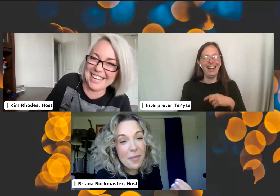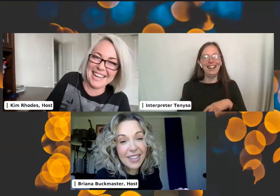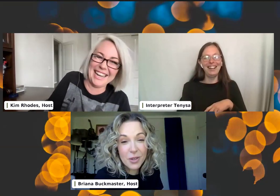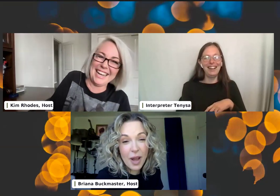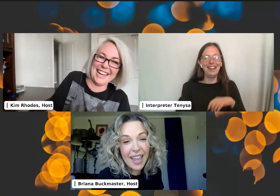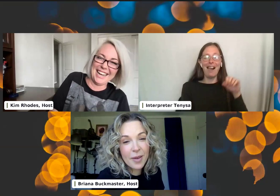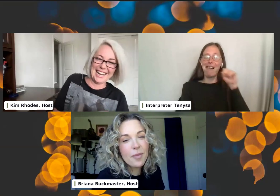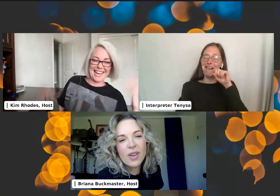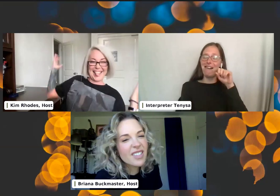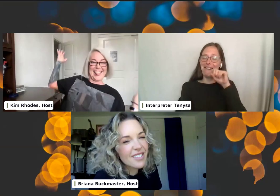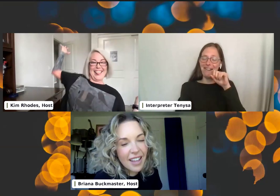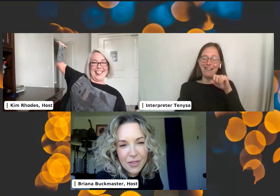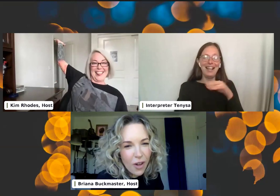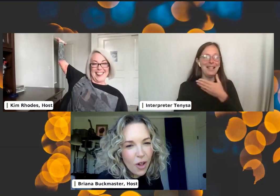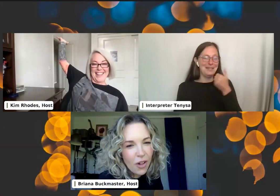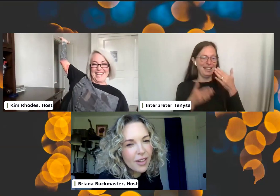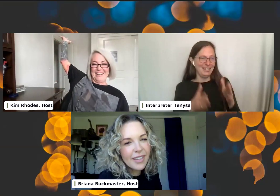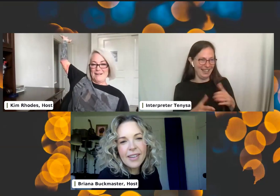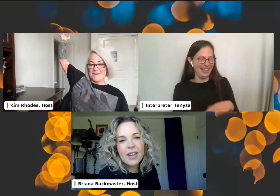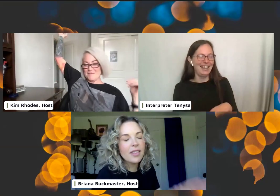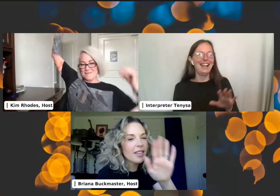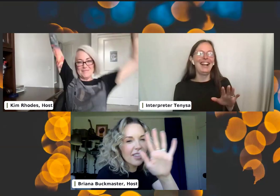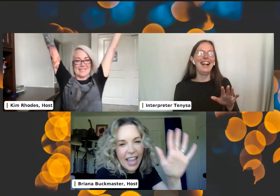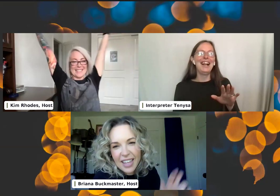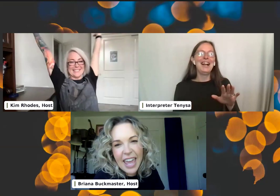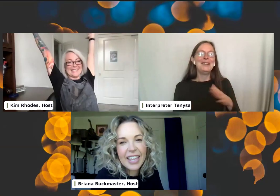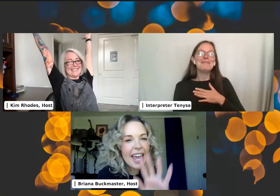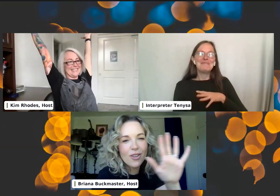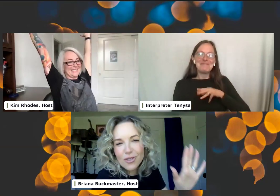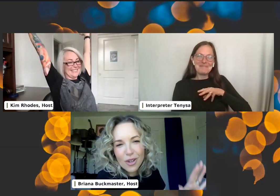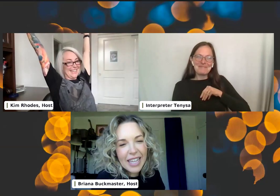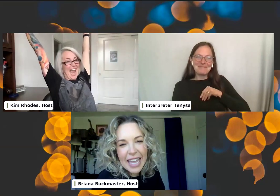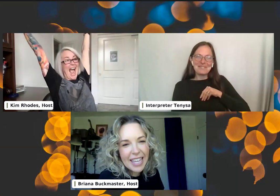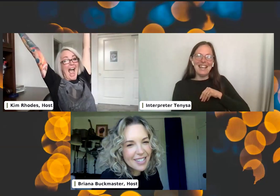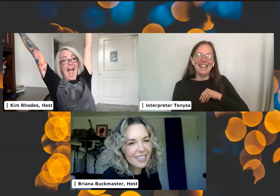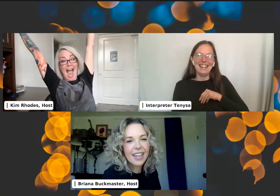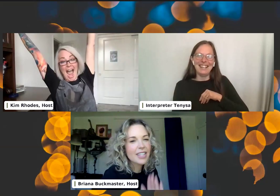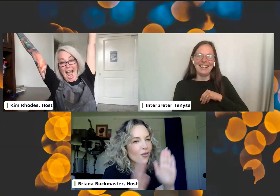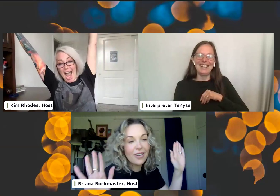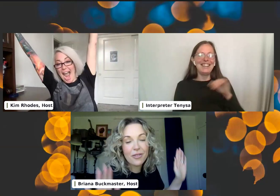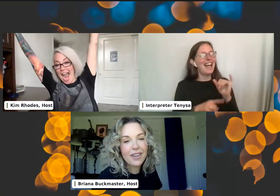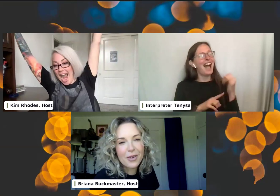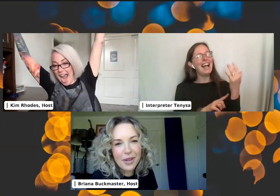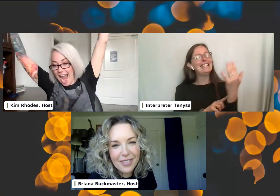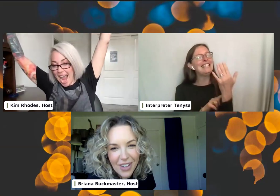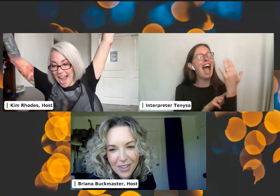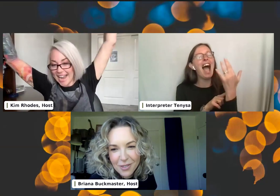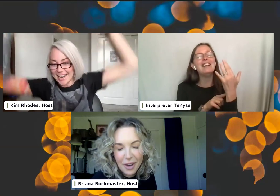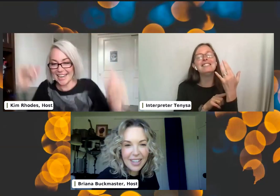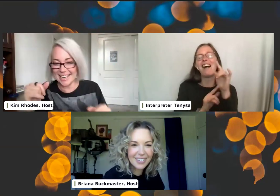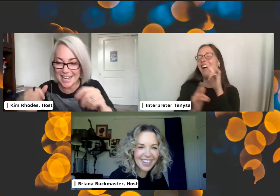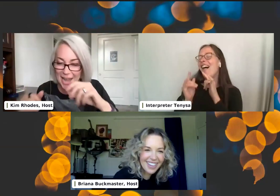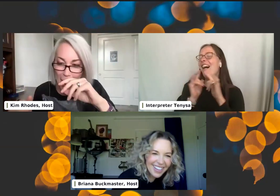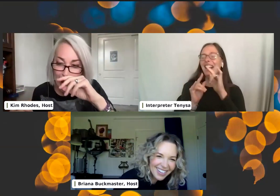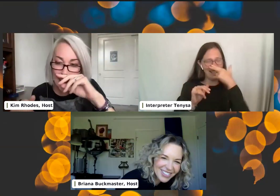In the best way, consentful, like candles are lit, like it's fun for everyone